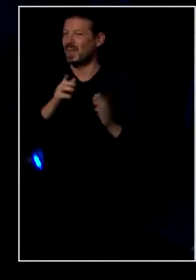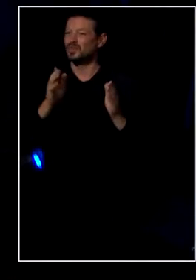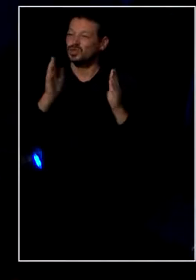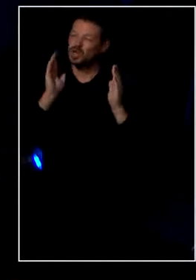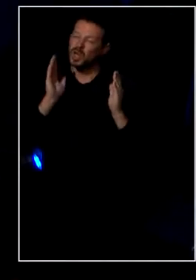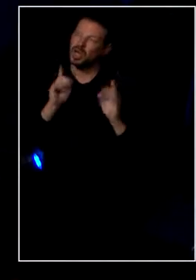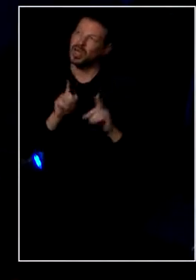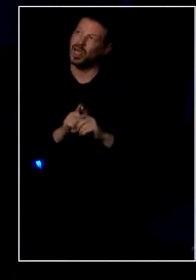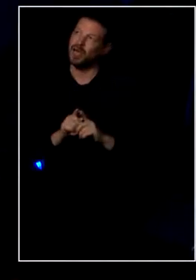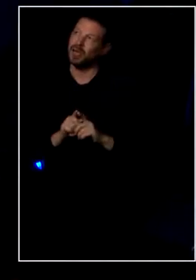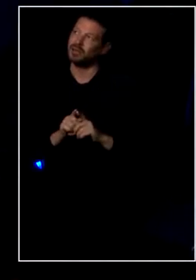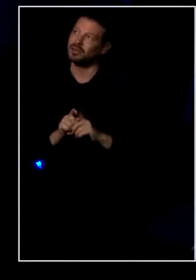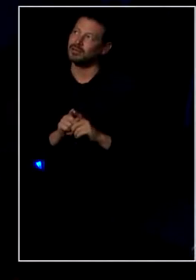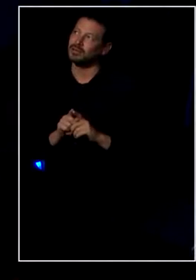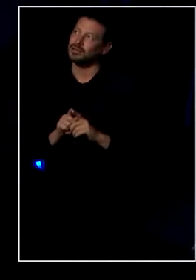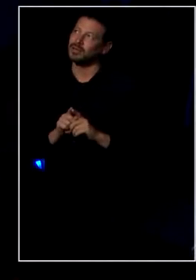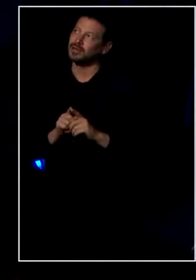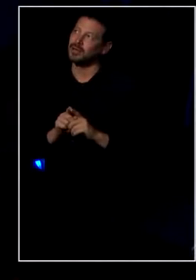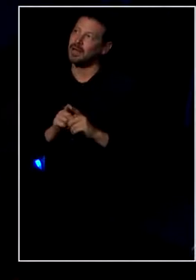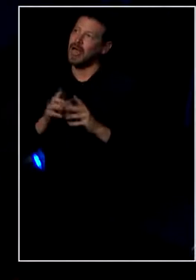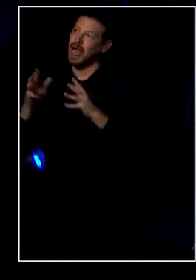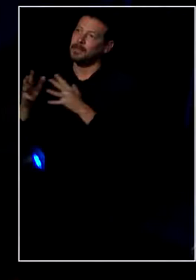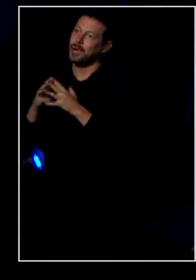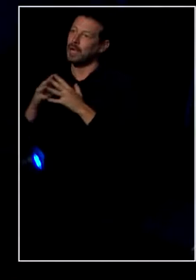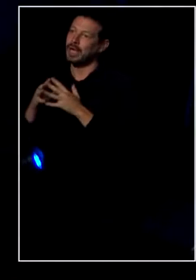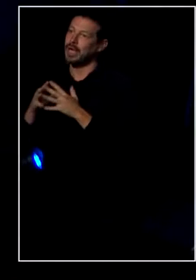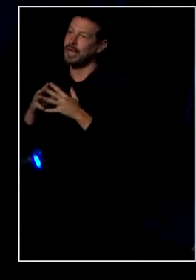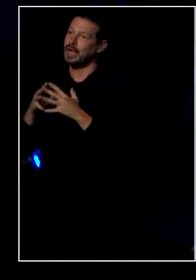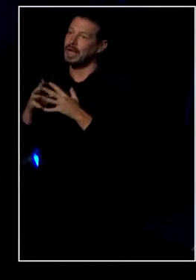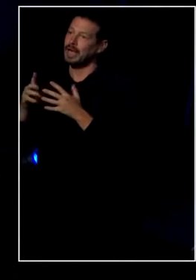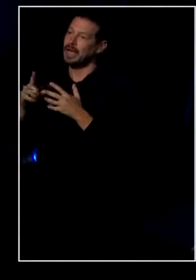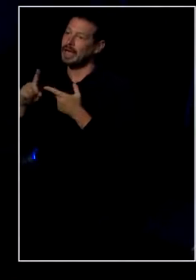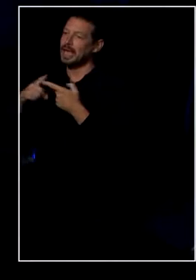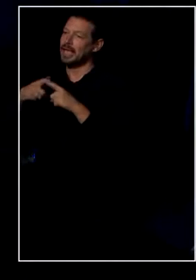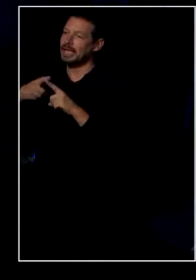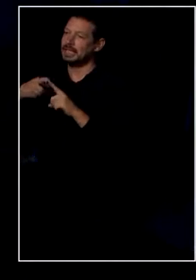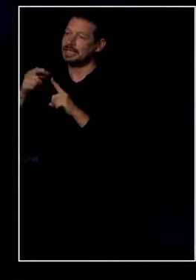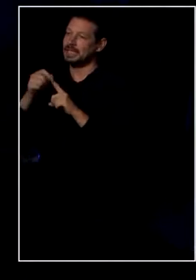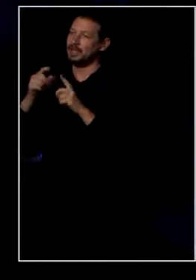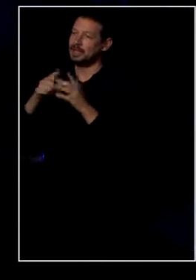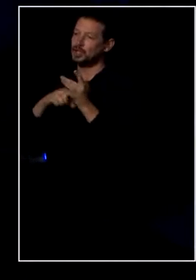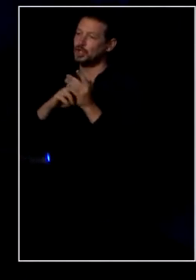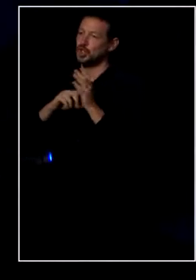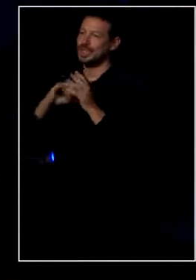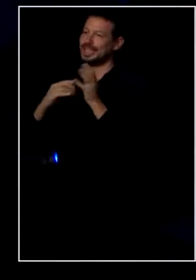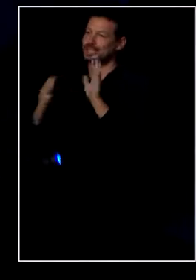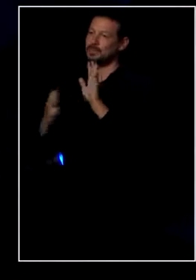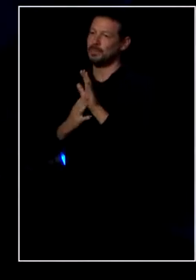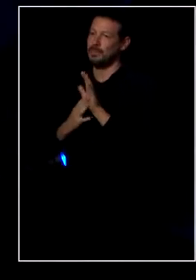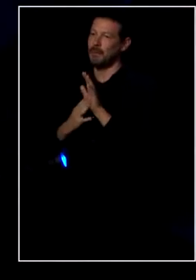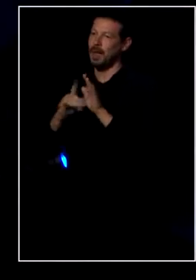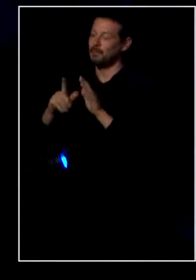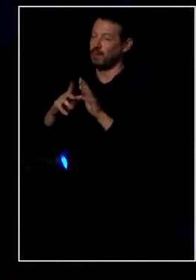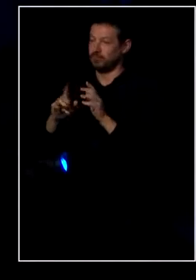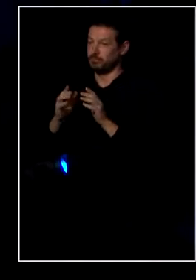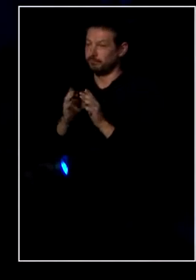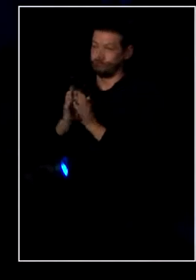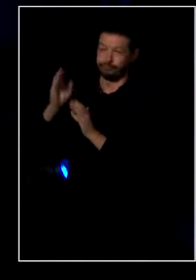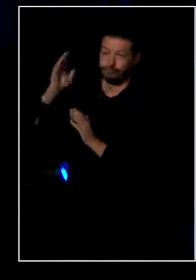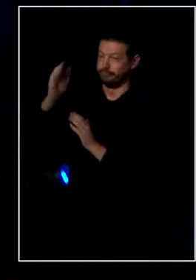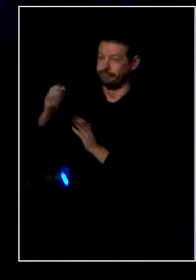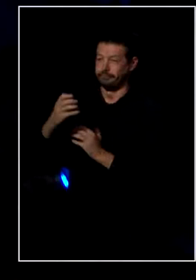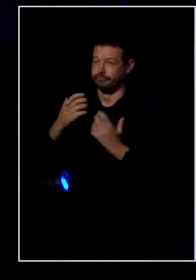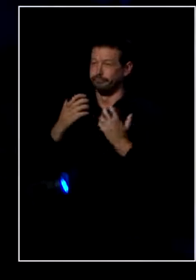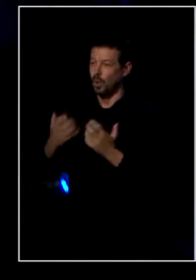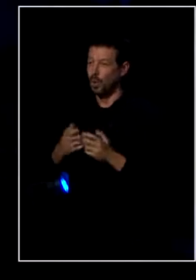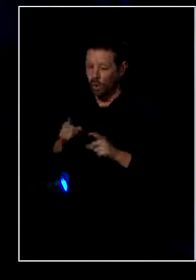call American exceptionalism on drugs. It's like all about like inner